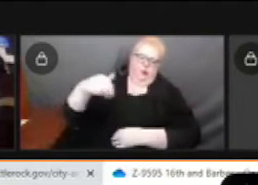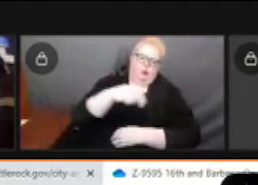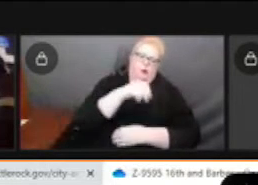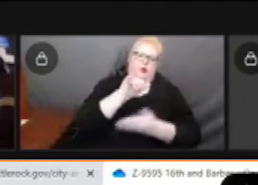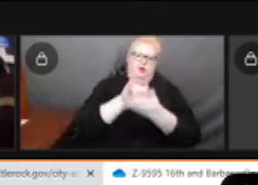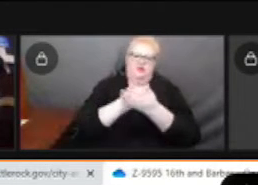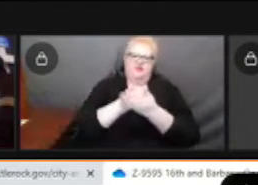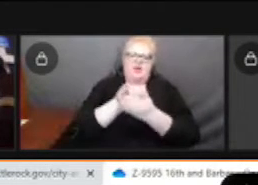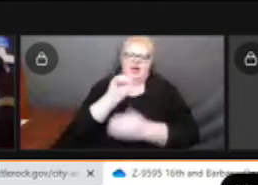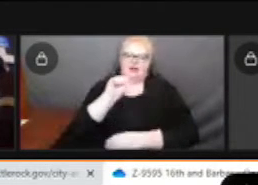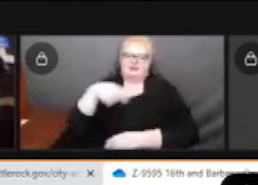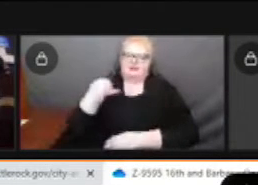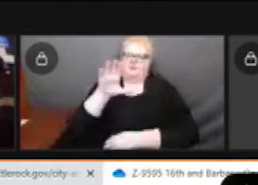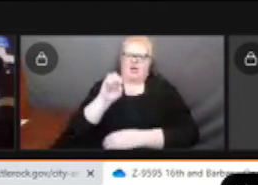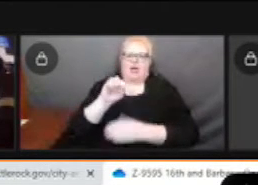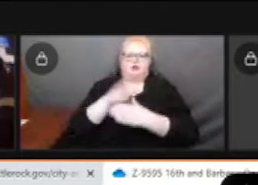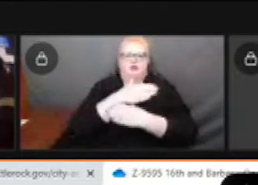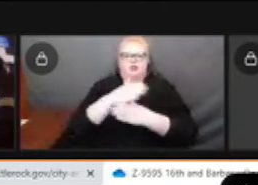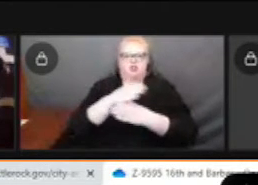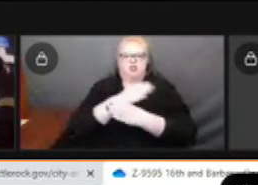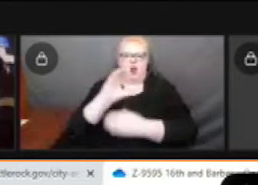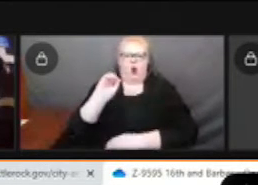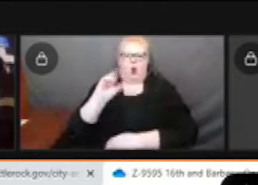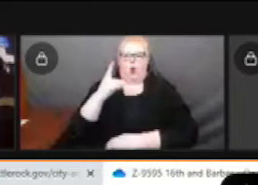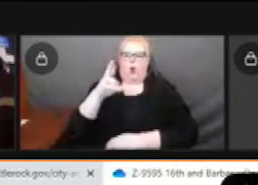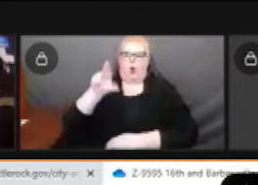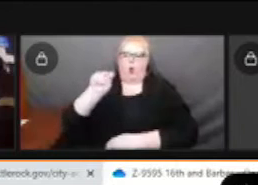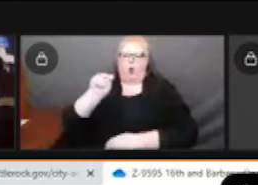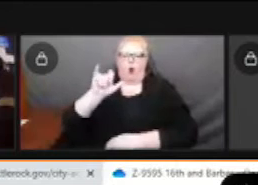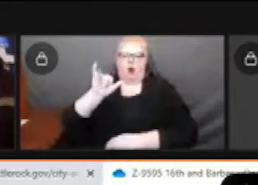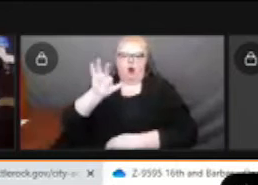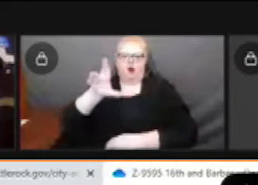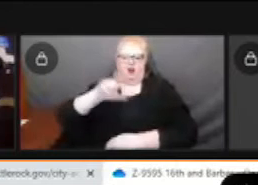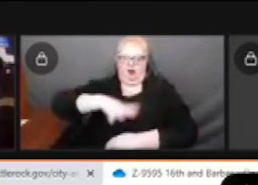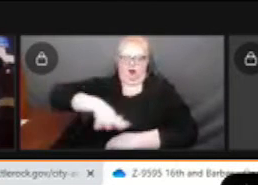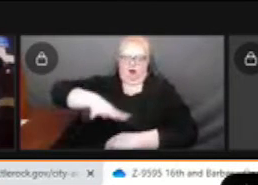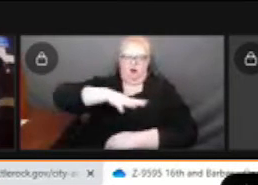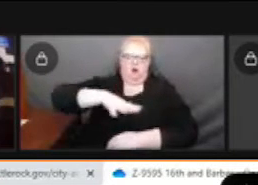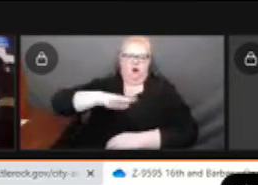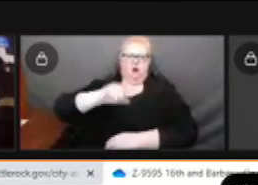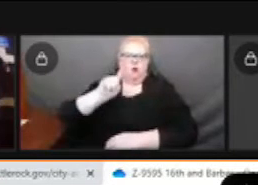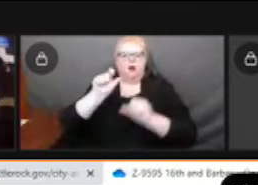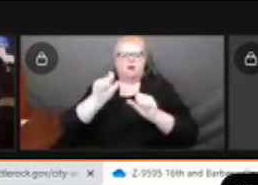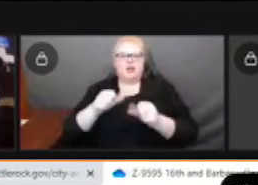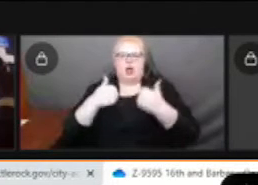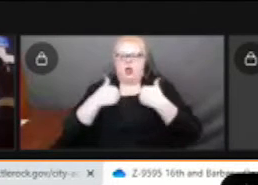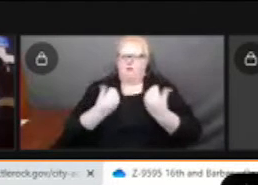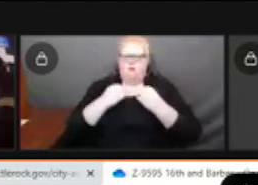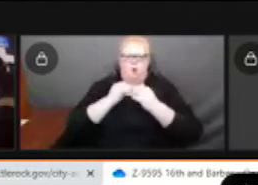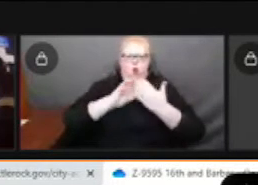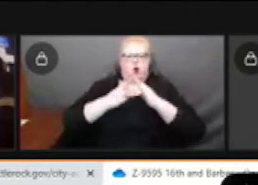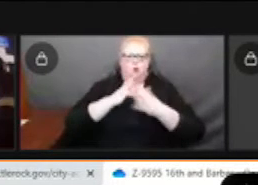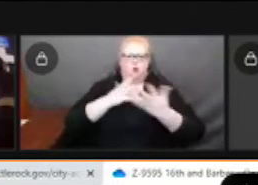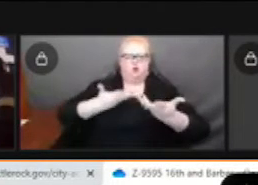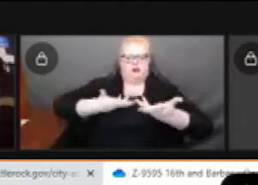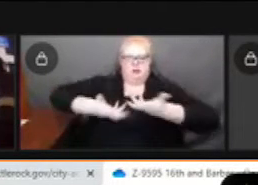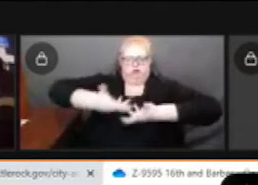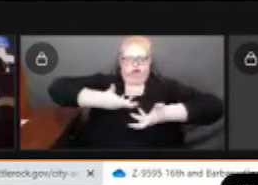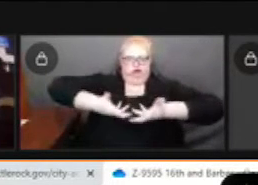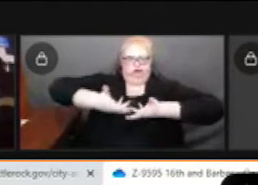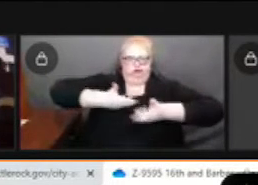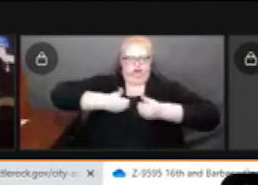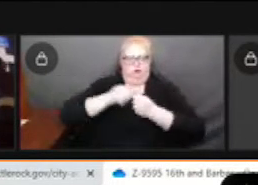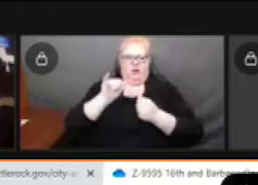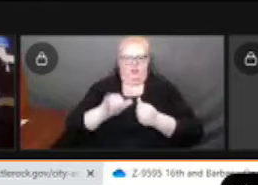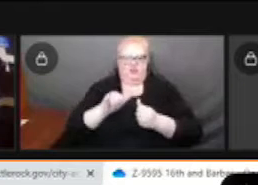shared courtyard feel to it in order to better cultivate community, offering the front porches,